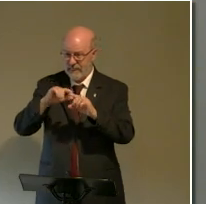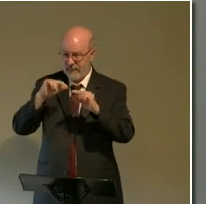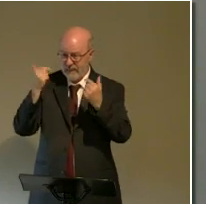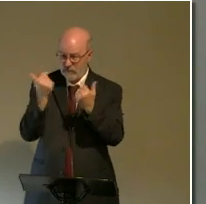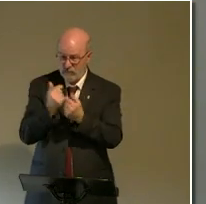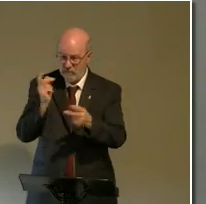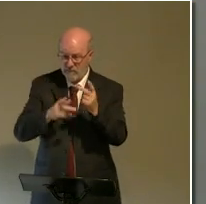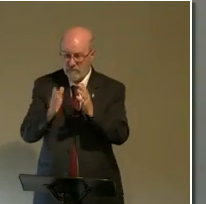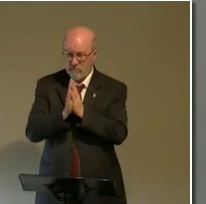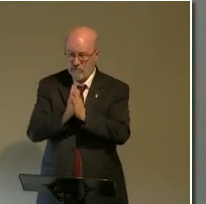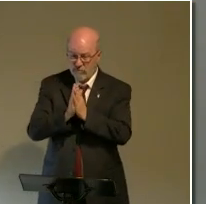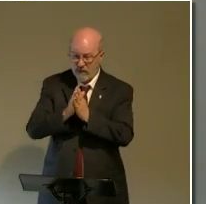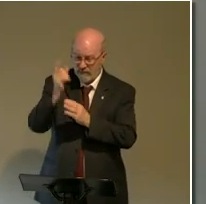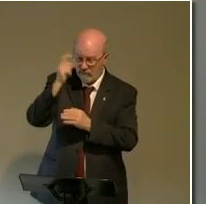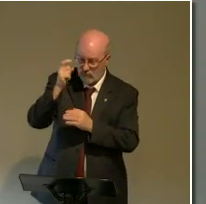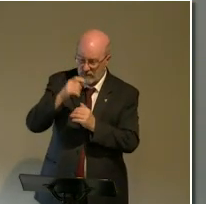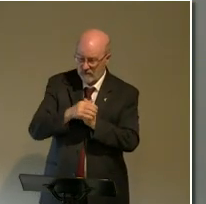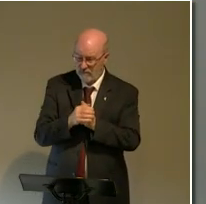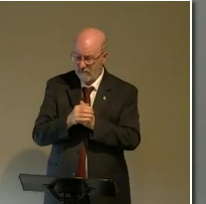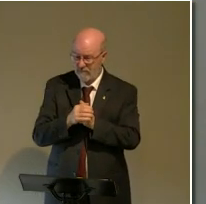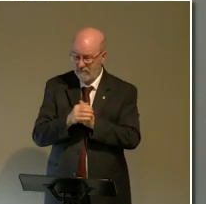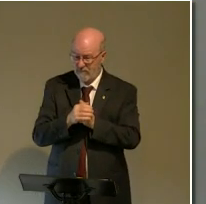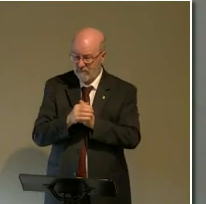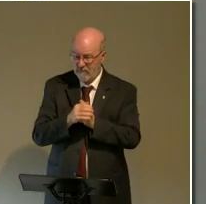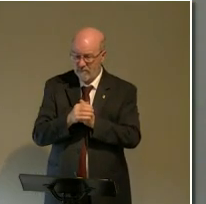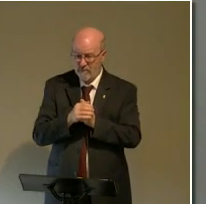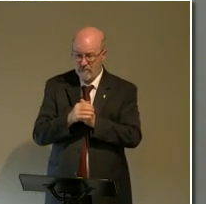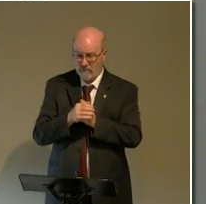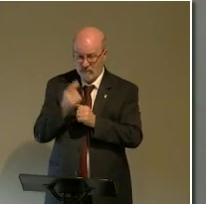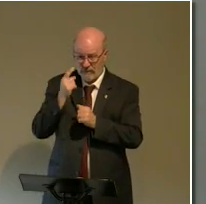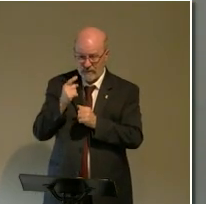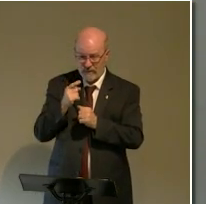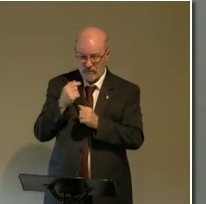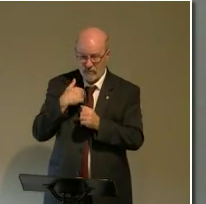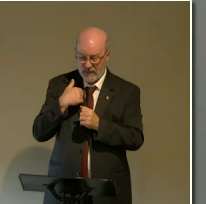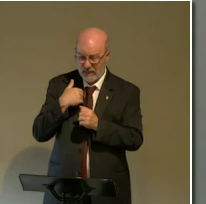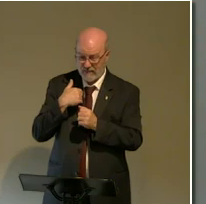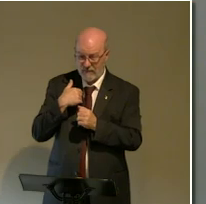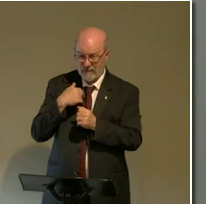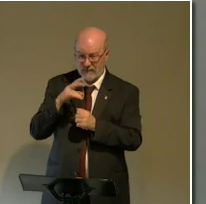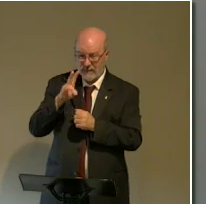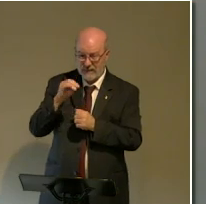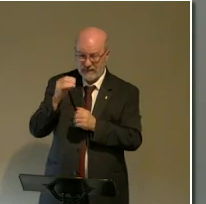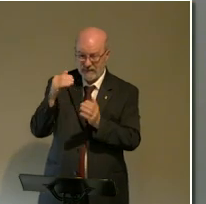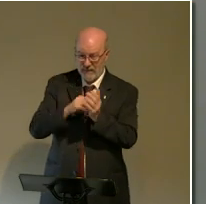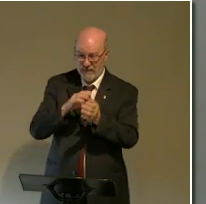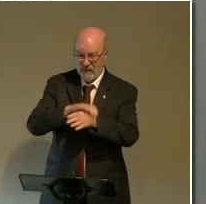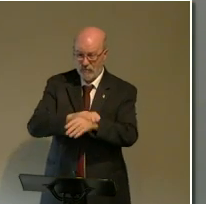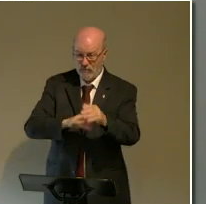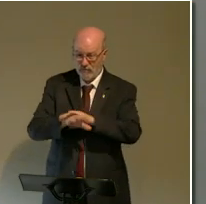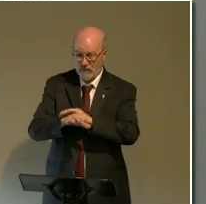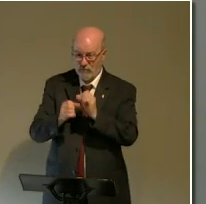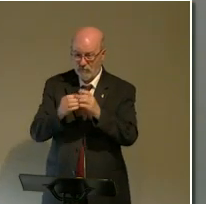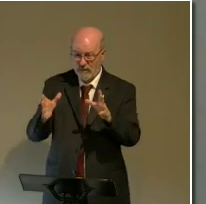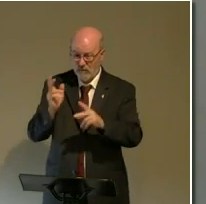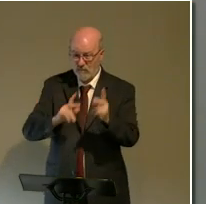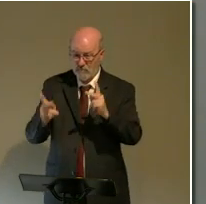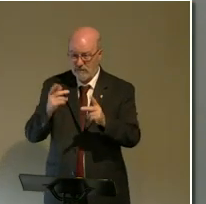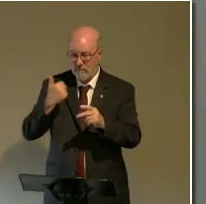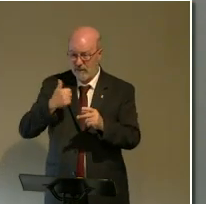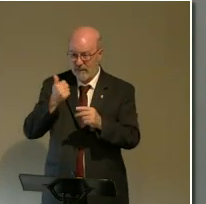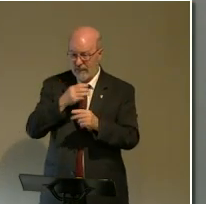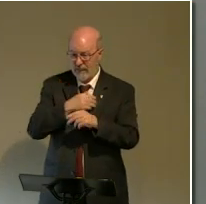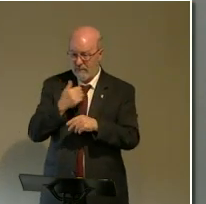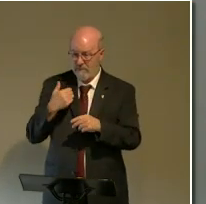prayed for wisdom. You think you're going to have 70,000 arrests without anybody of gang